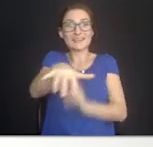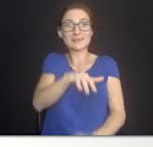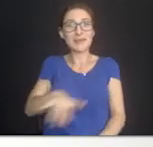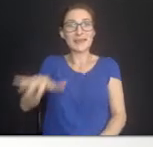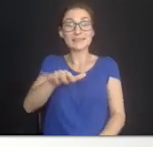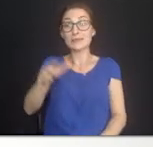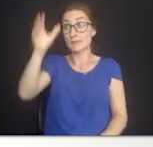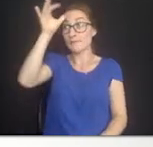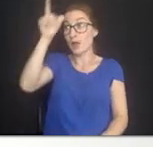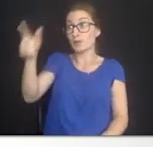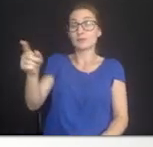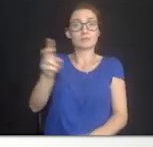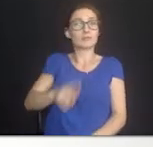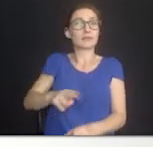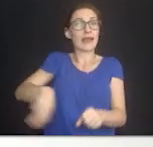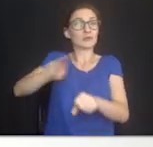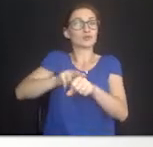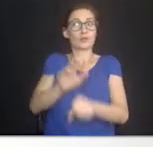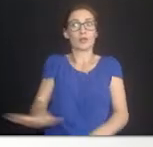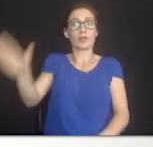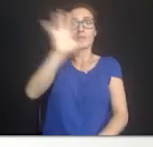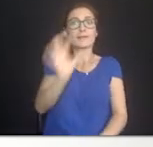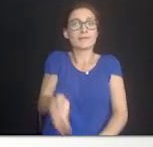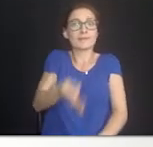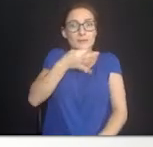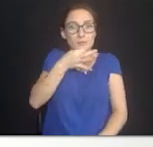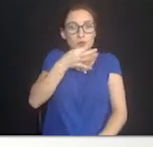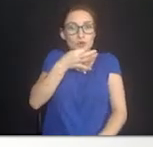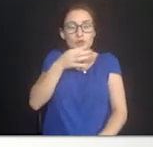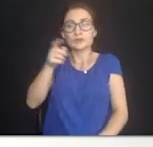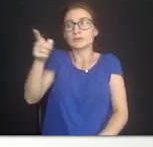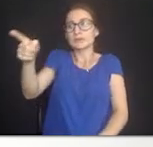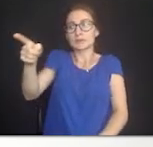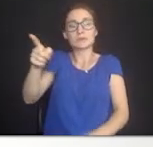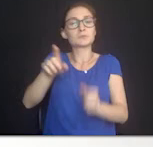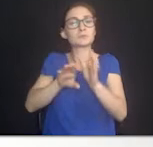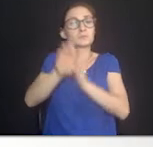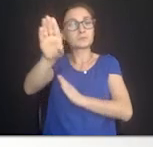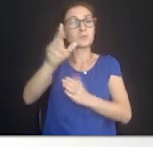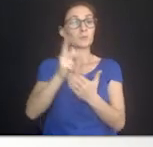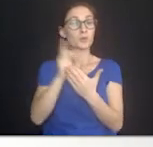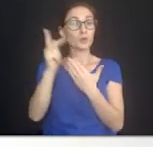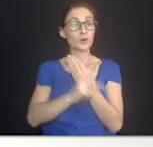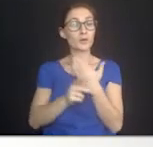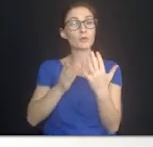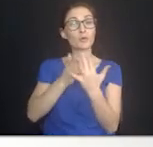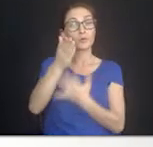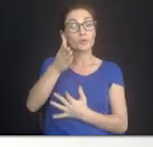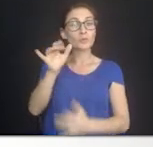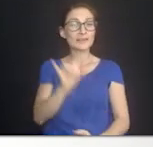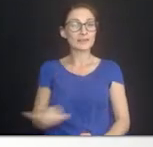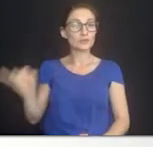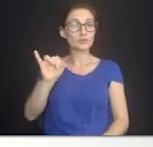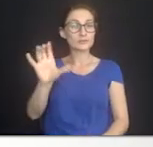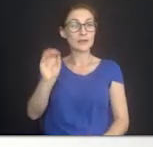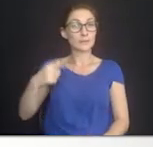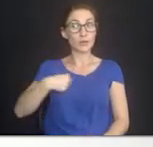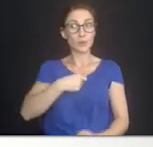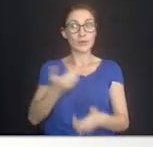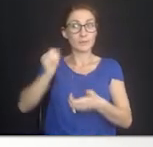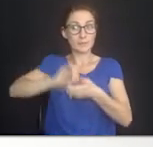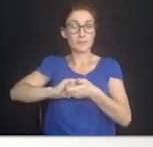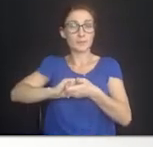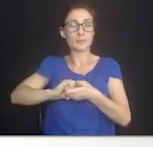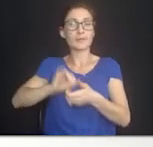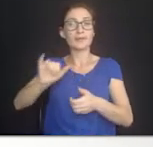on the topic, and he created a program through the insurance company that we're connected to that's actually the